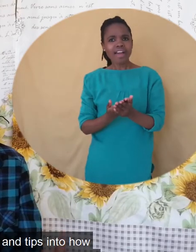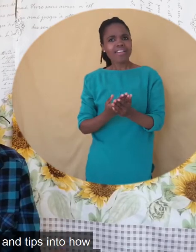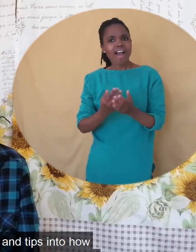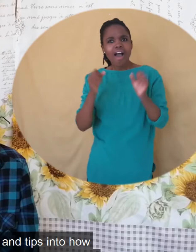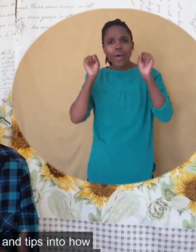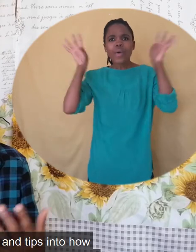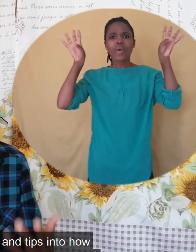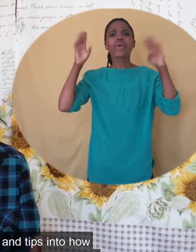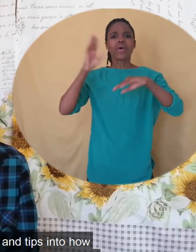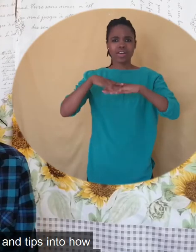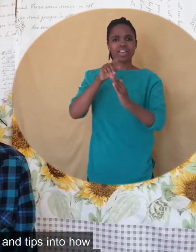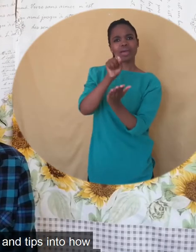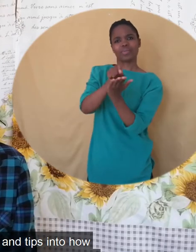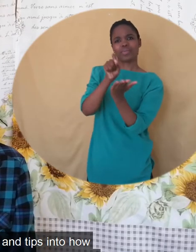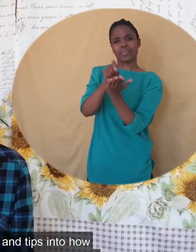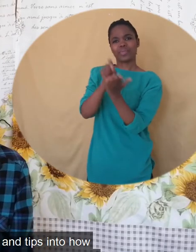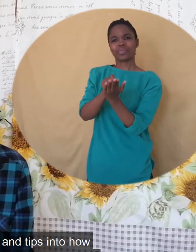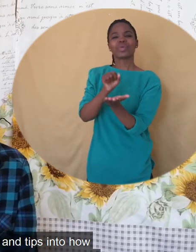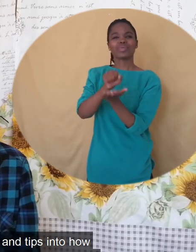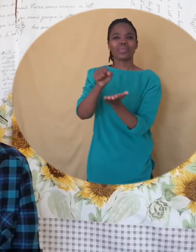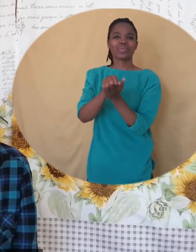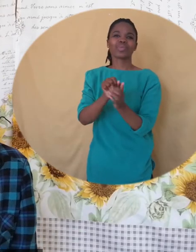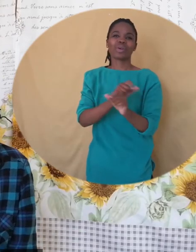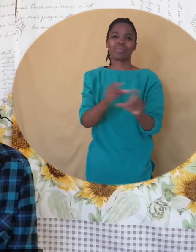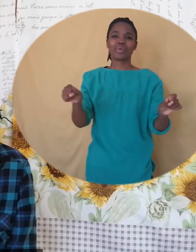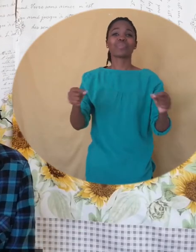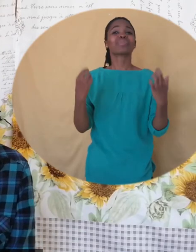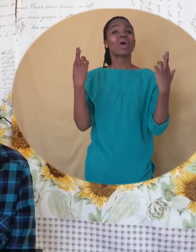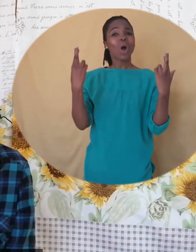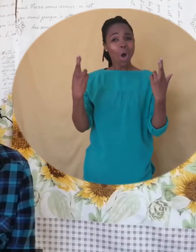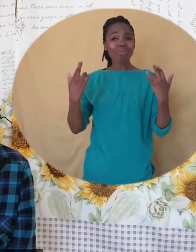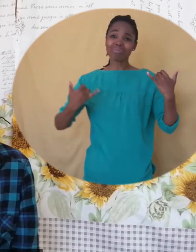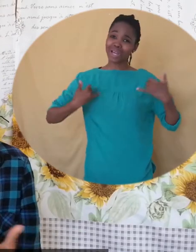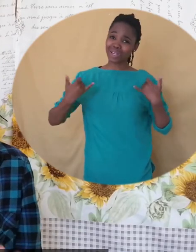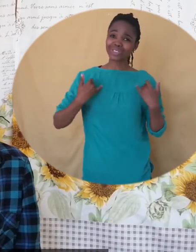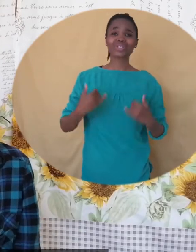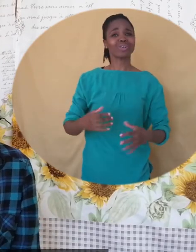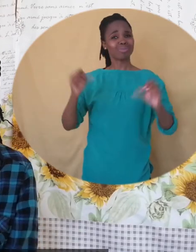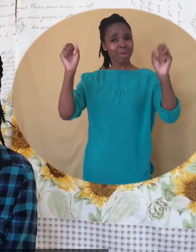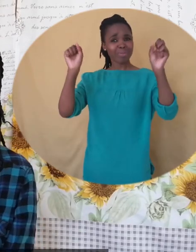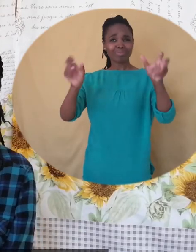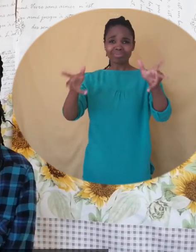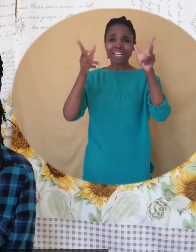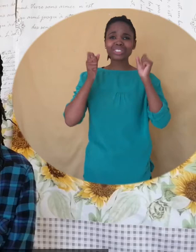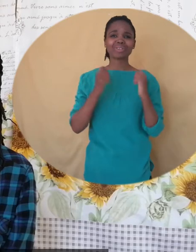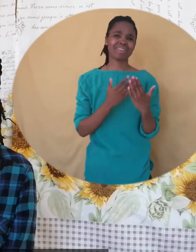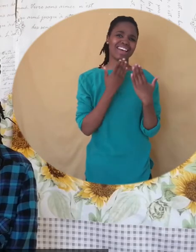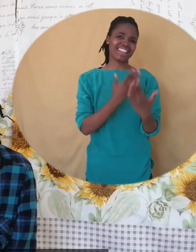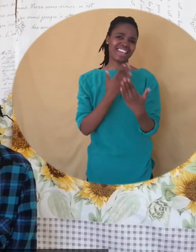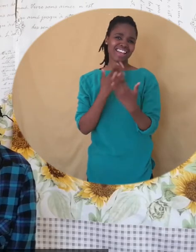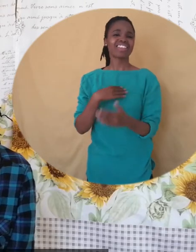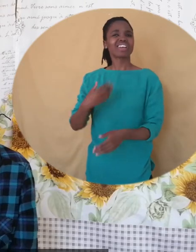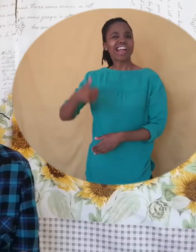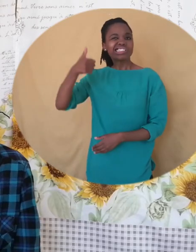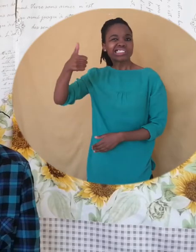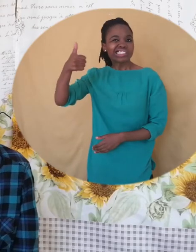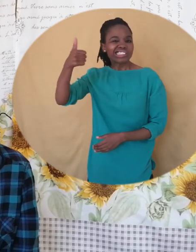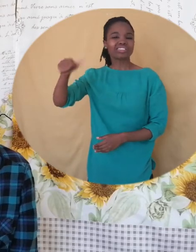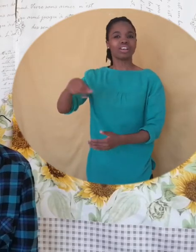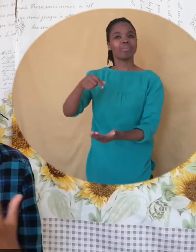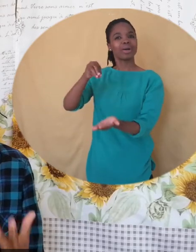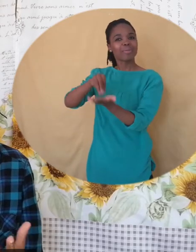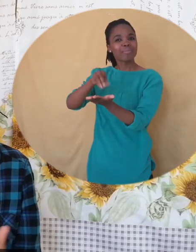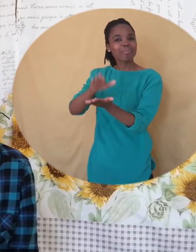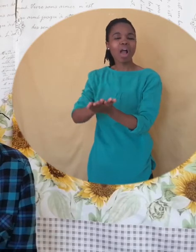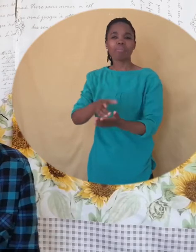find creative ways to get your book out there. So I hope that you guys can enjoy. Thank you so much for joining me today in this episode. Please